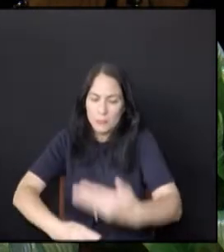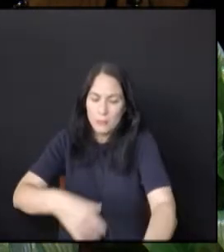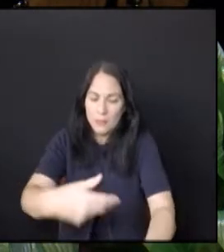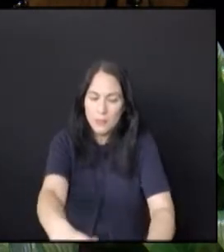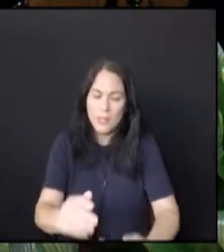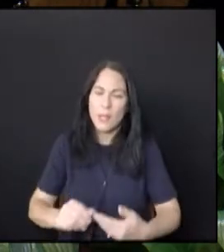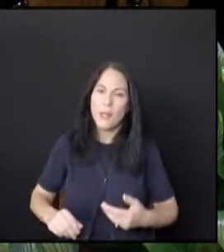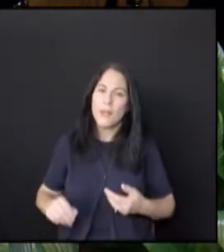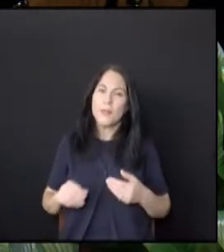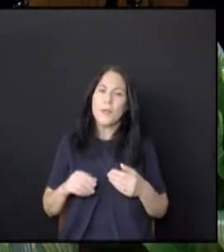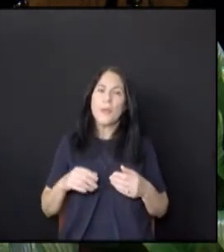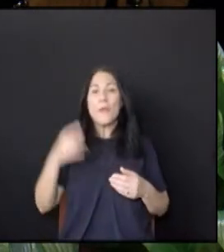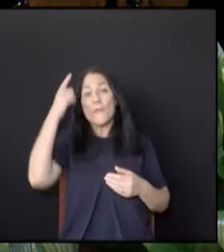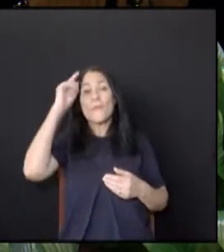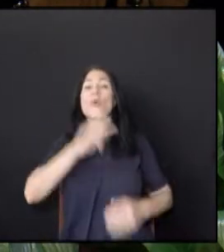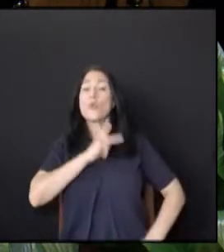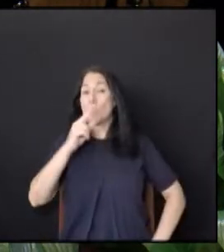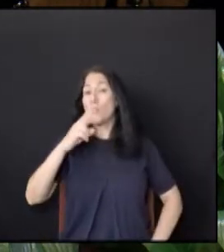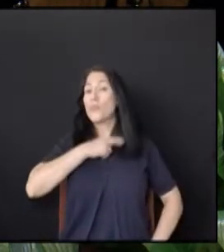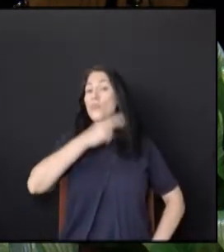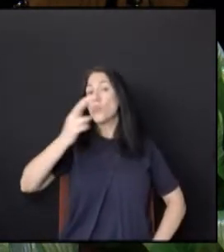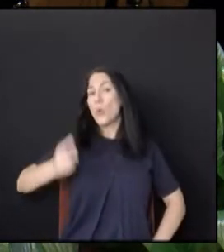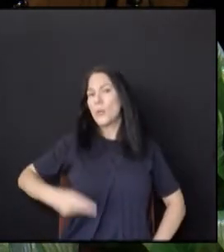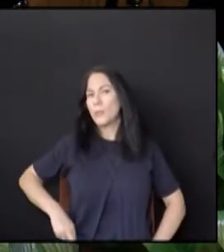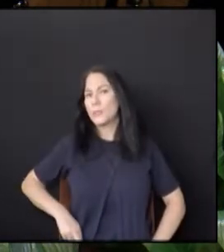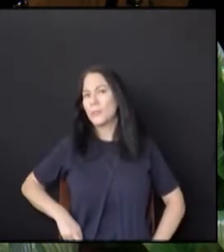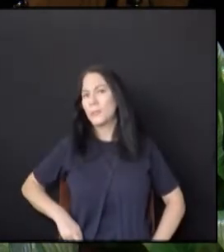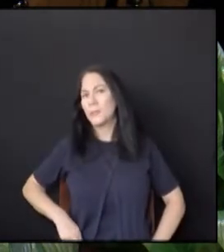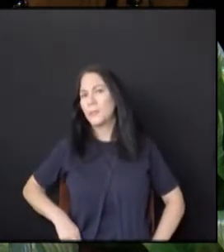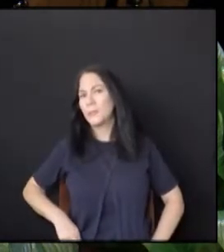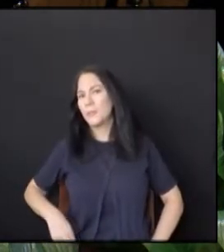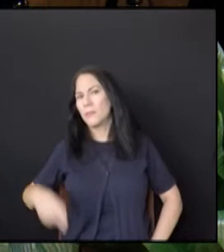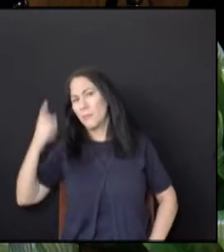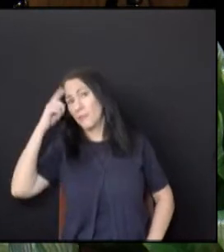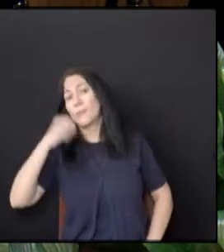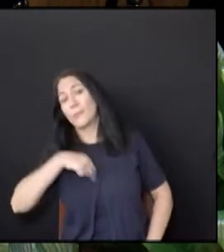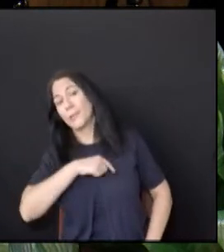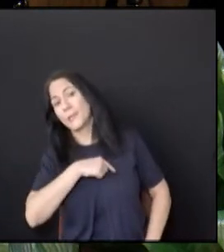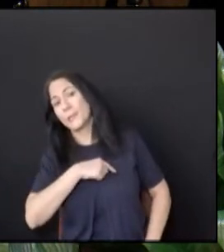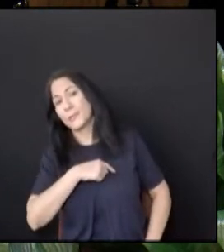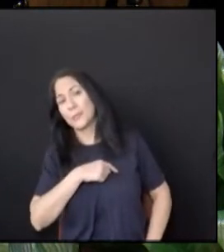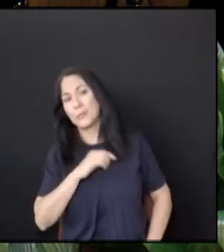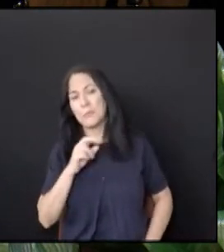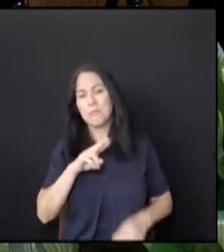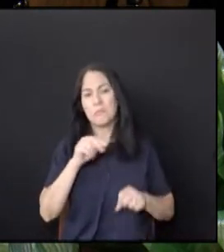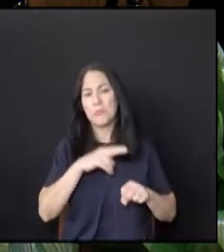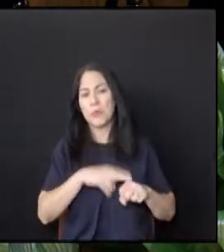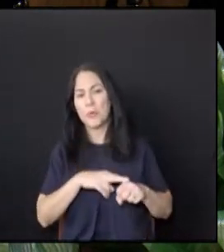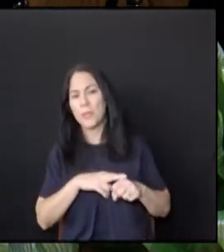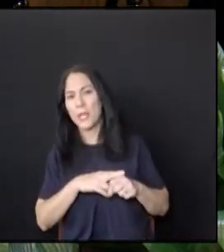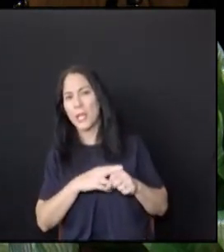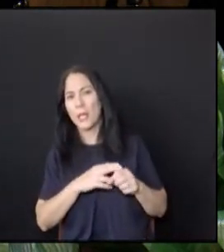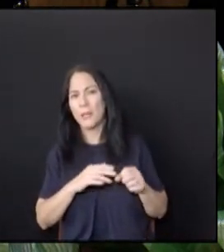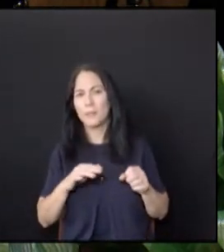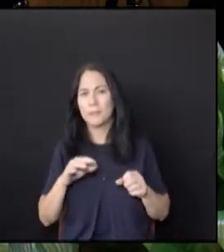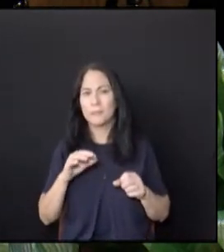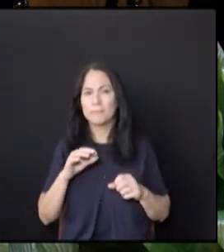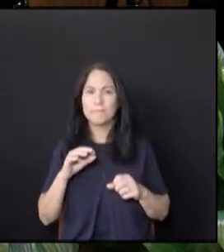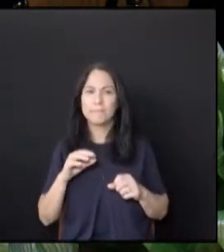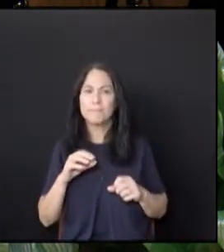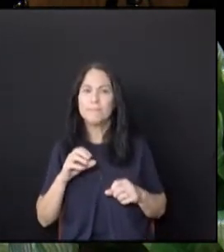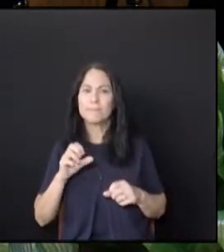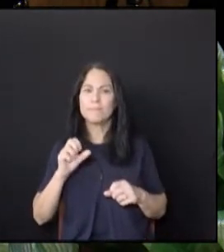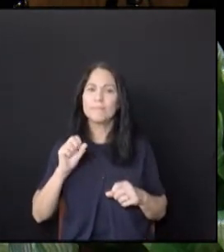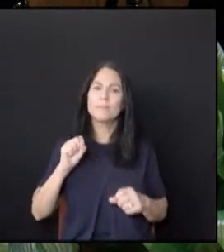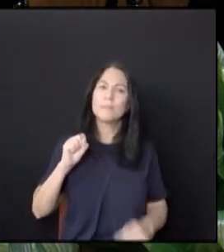case, it's usually some sort of superstar. But the branches, we don't read First Maccabees as Protestants,